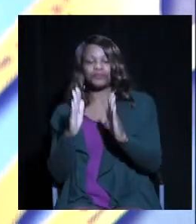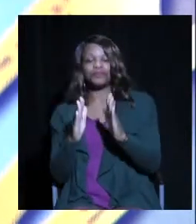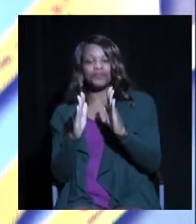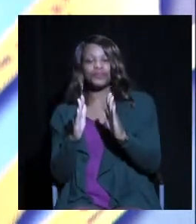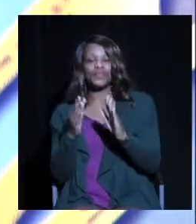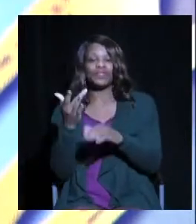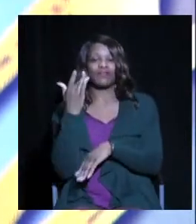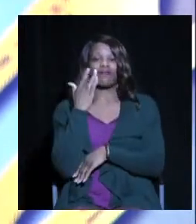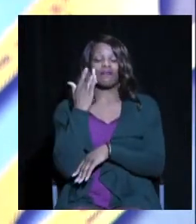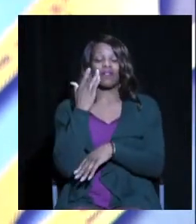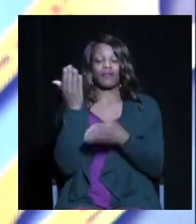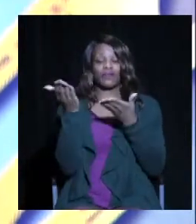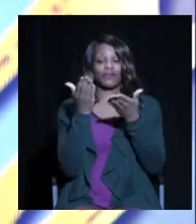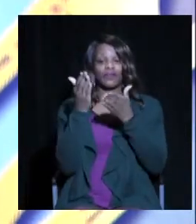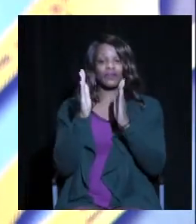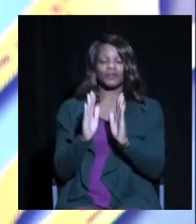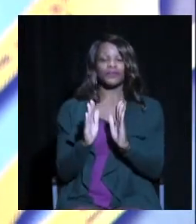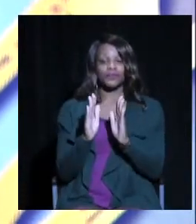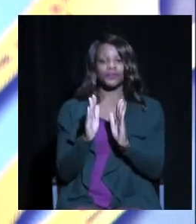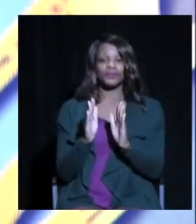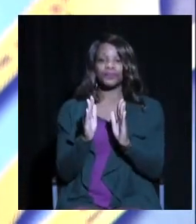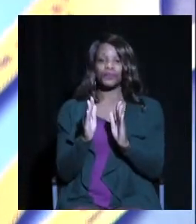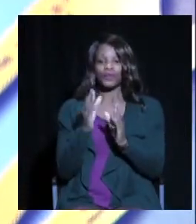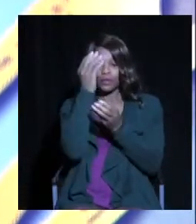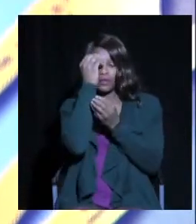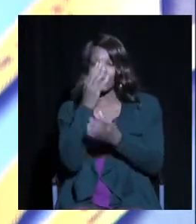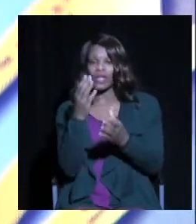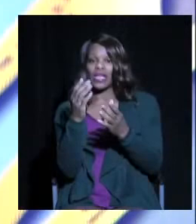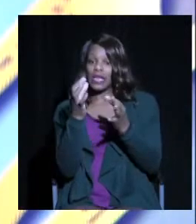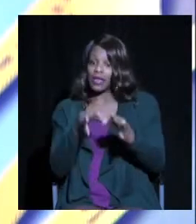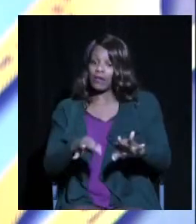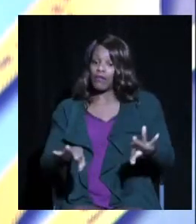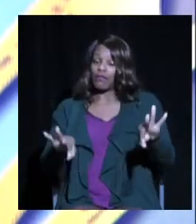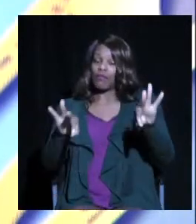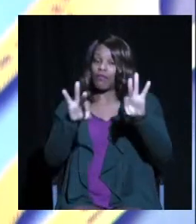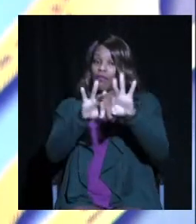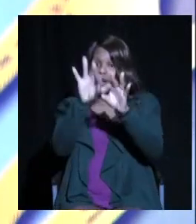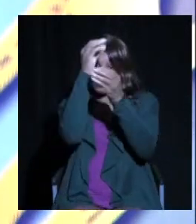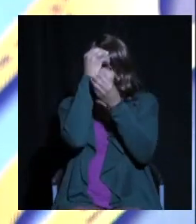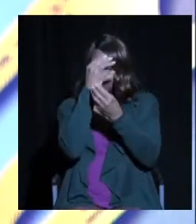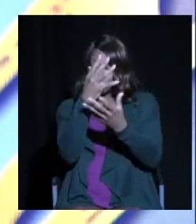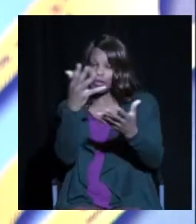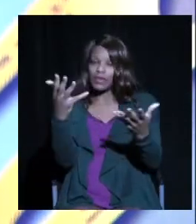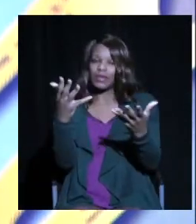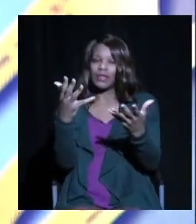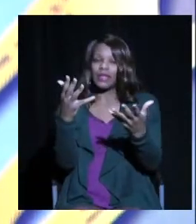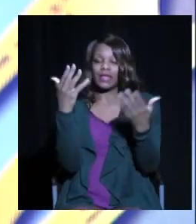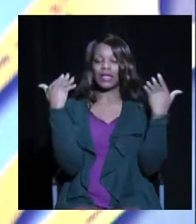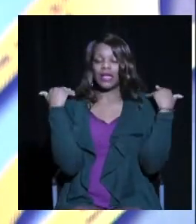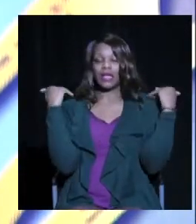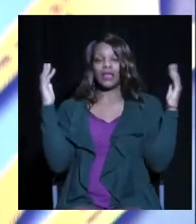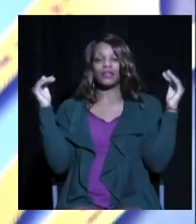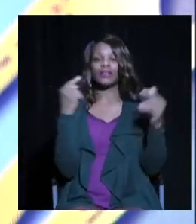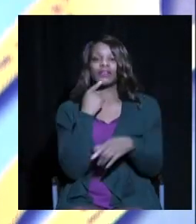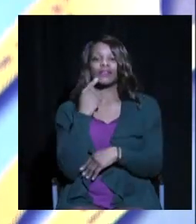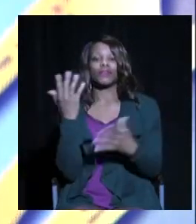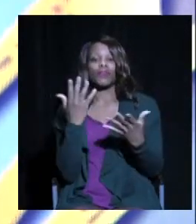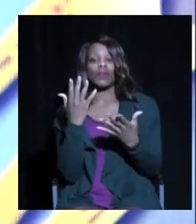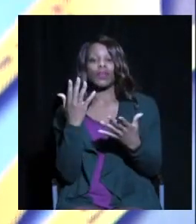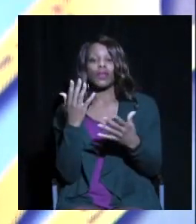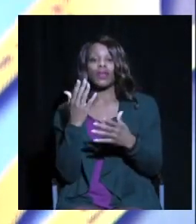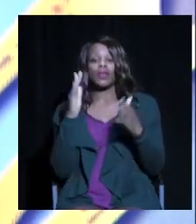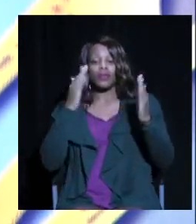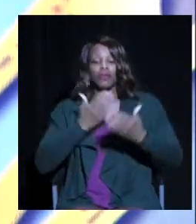favored servants to take a very important and radical message. And what does the angel say first? Greetings, you who are